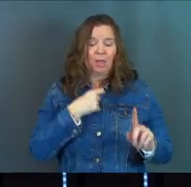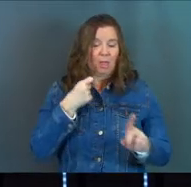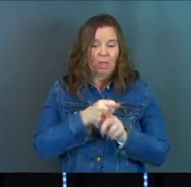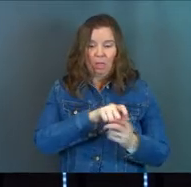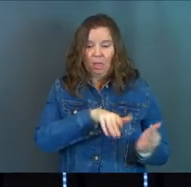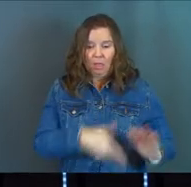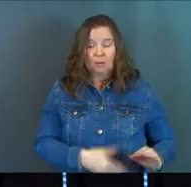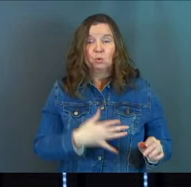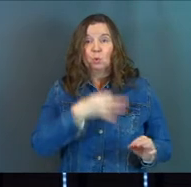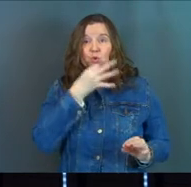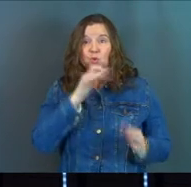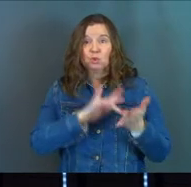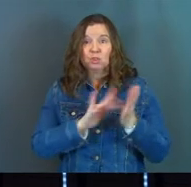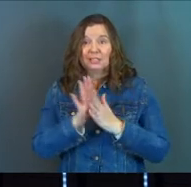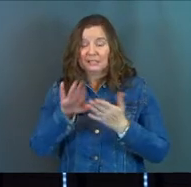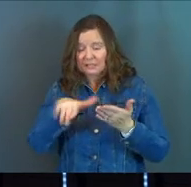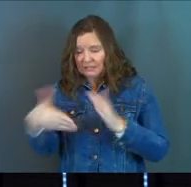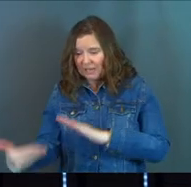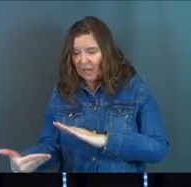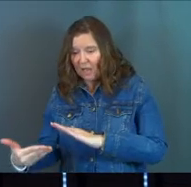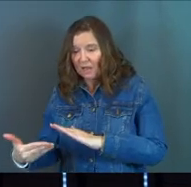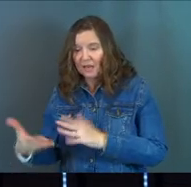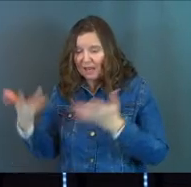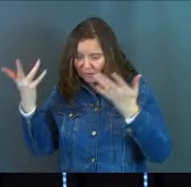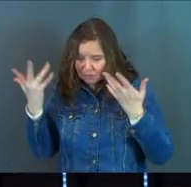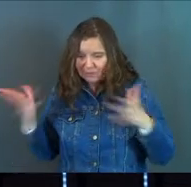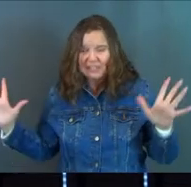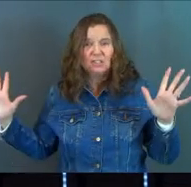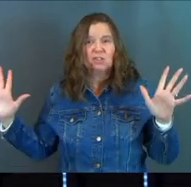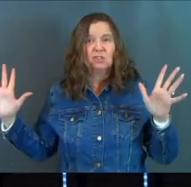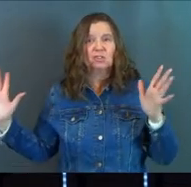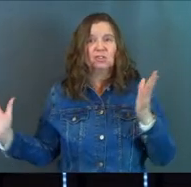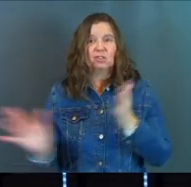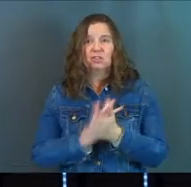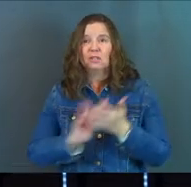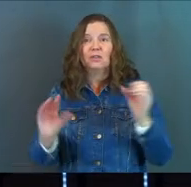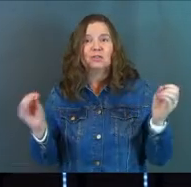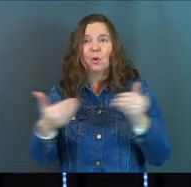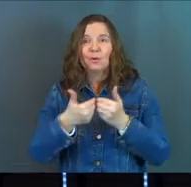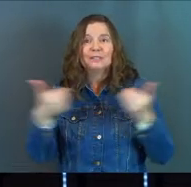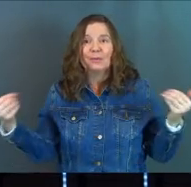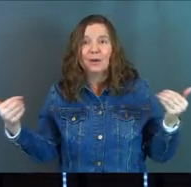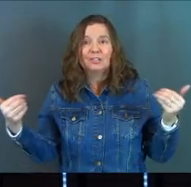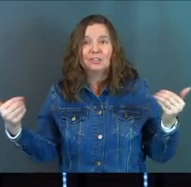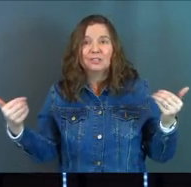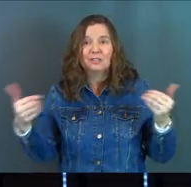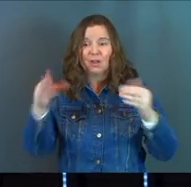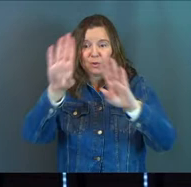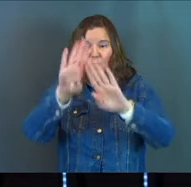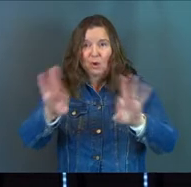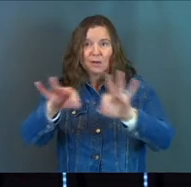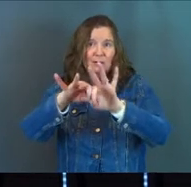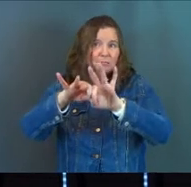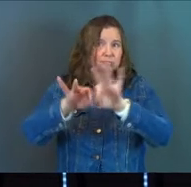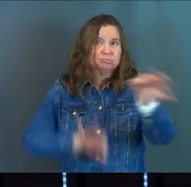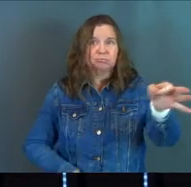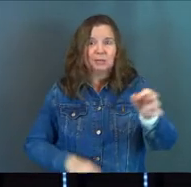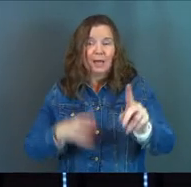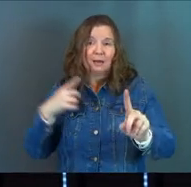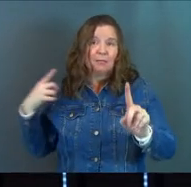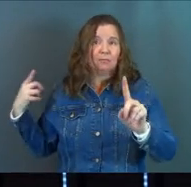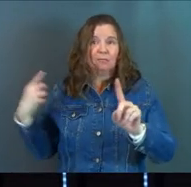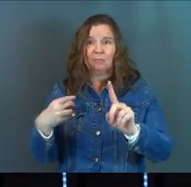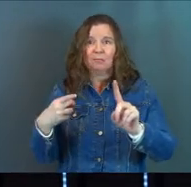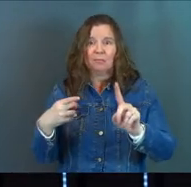struck down. And so as soon as Jesus died and it was finished, there's no more separation. So God makes the